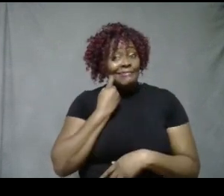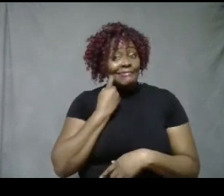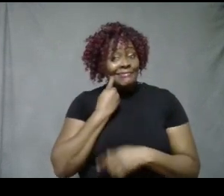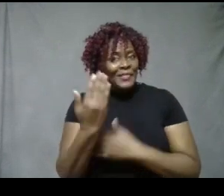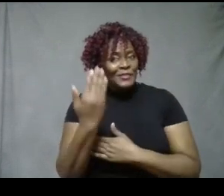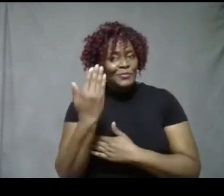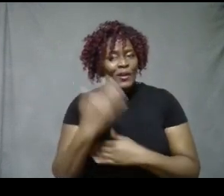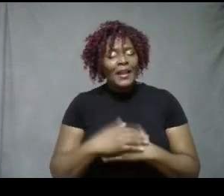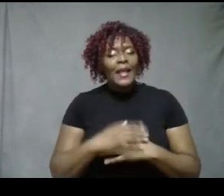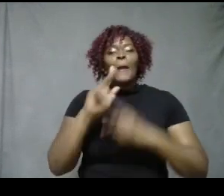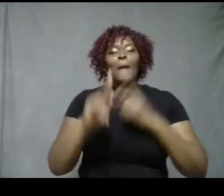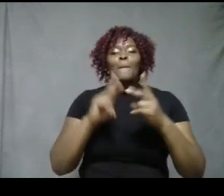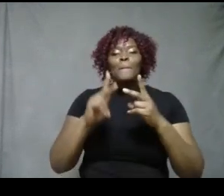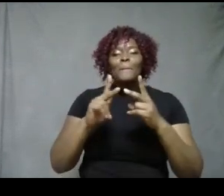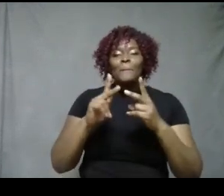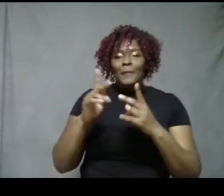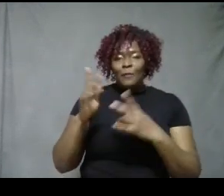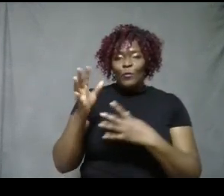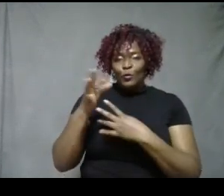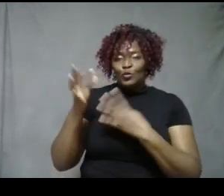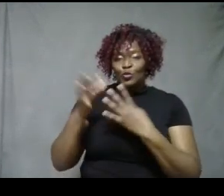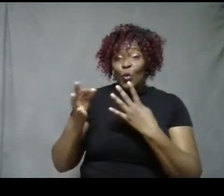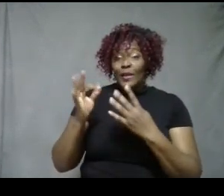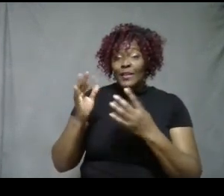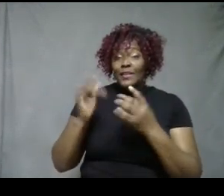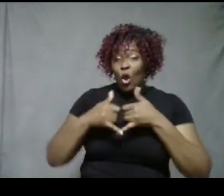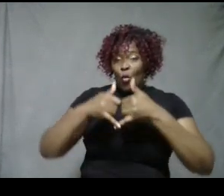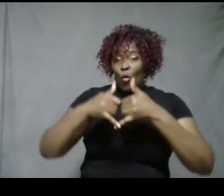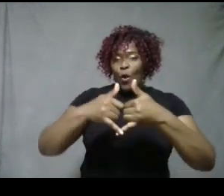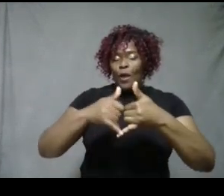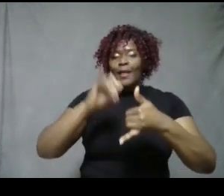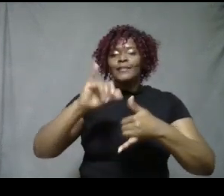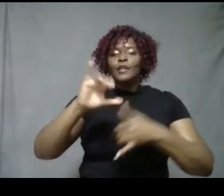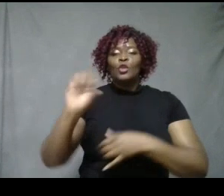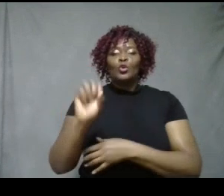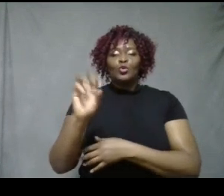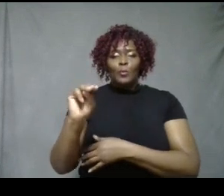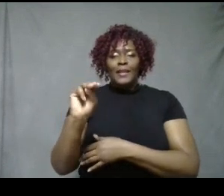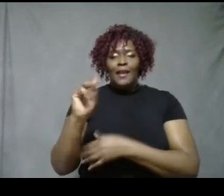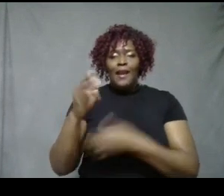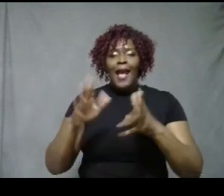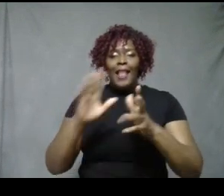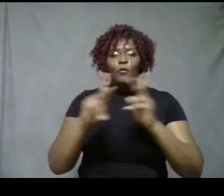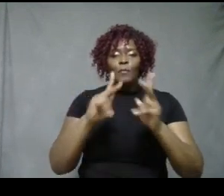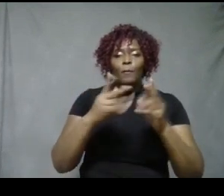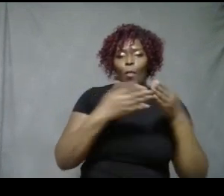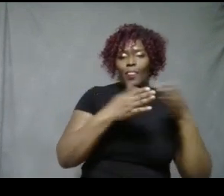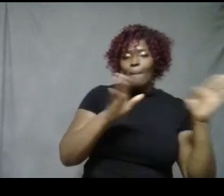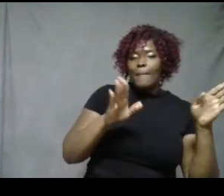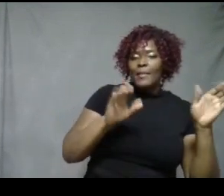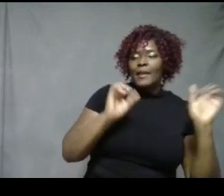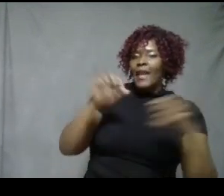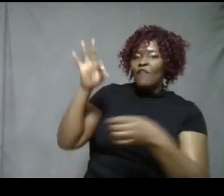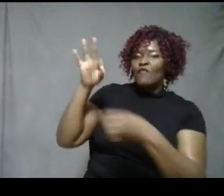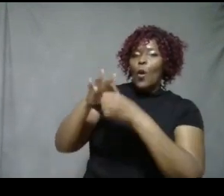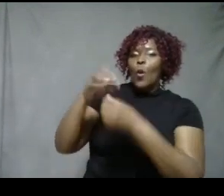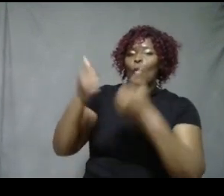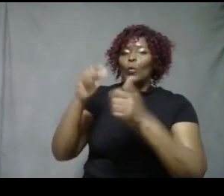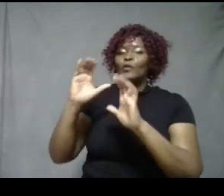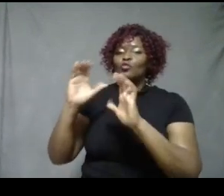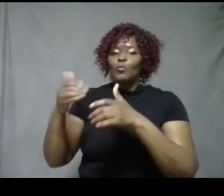People's Choice Award, a social media campaign which allows the public to vote on their favorite group, is Krista McAuliffe